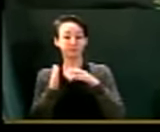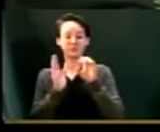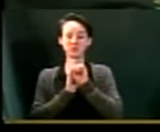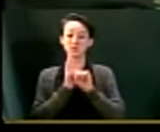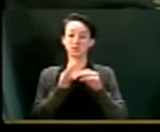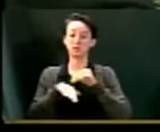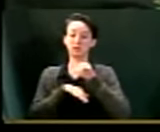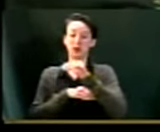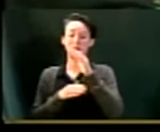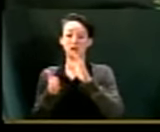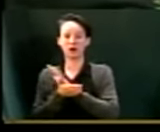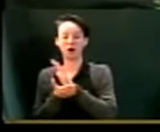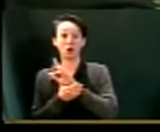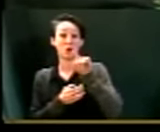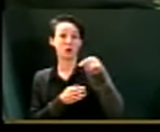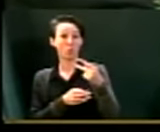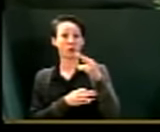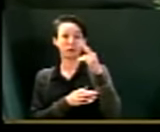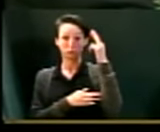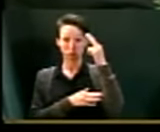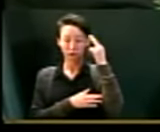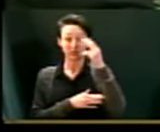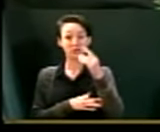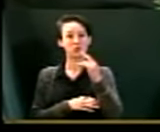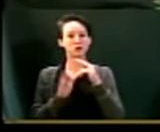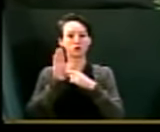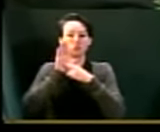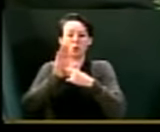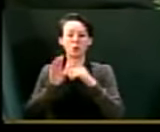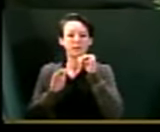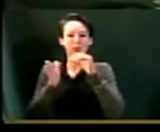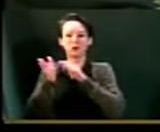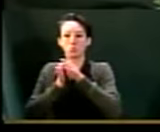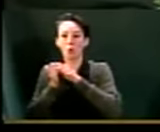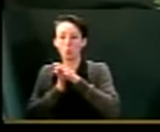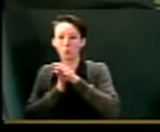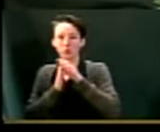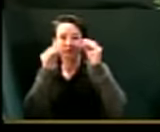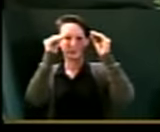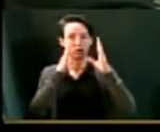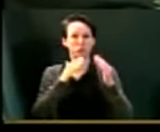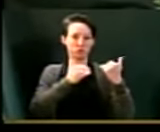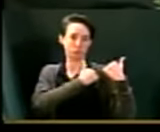a portfolio would appear to be unscored would be teacher error.